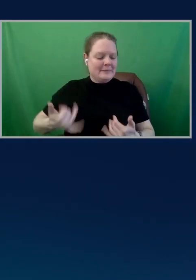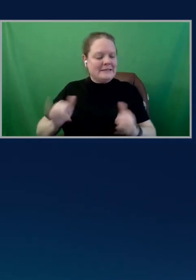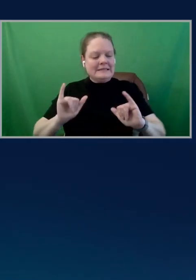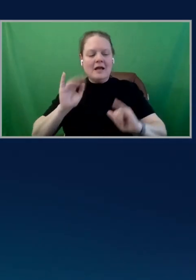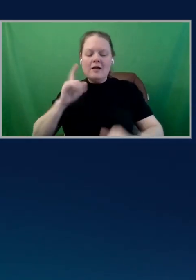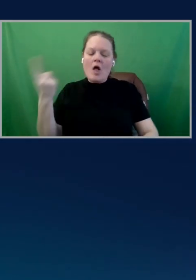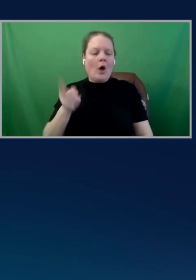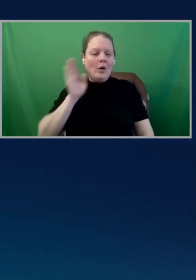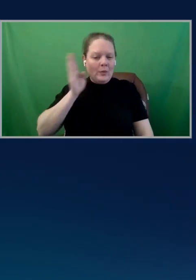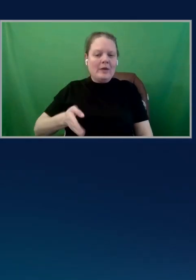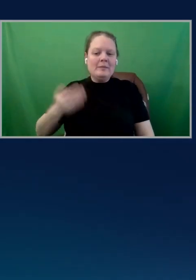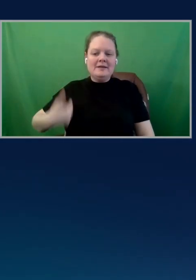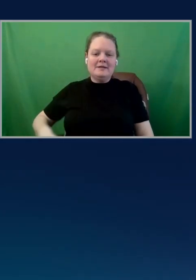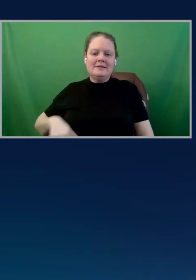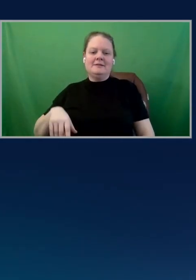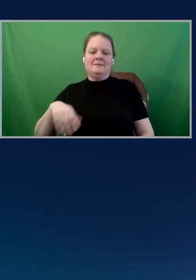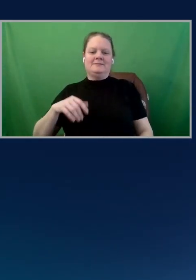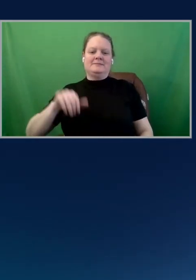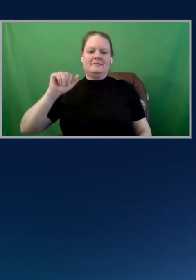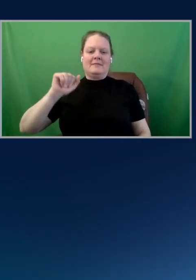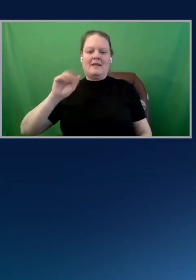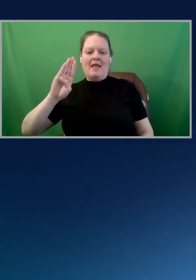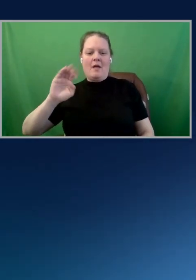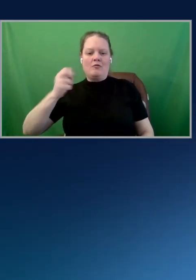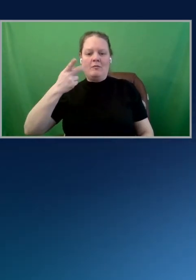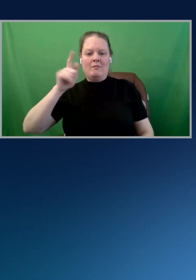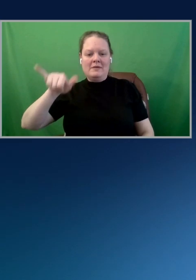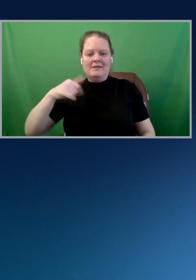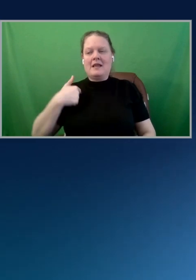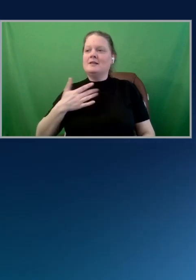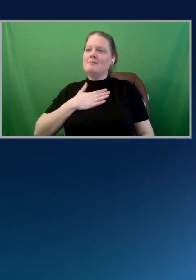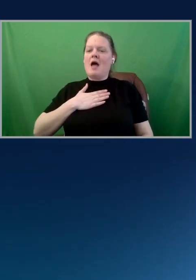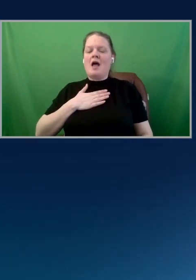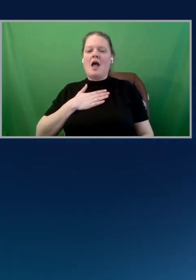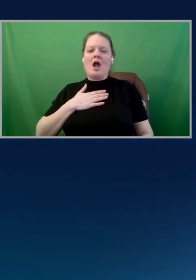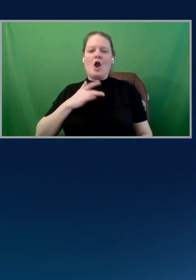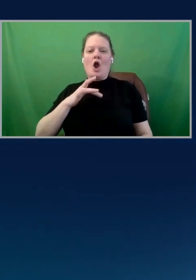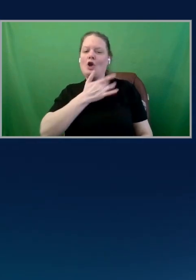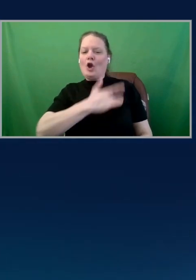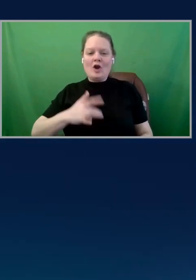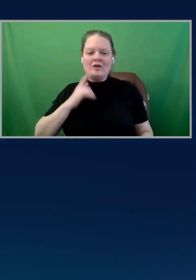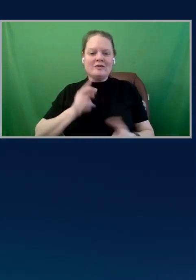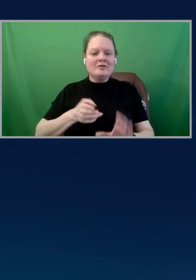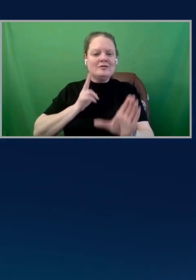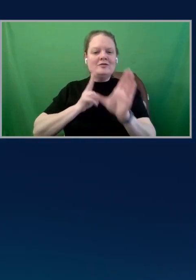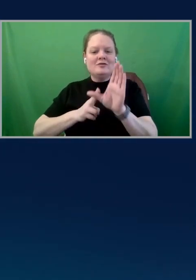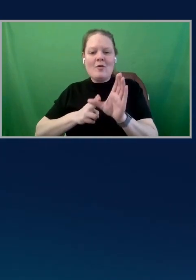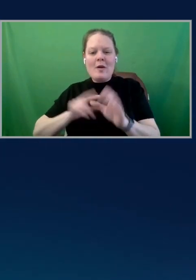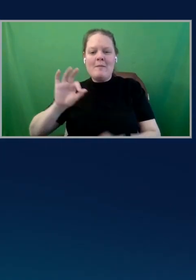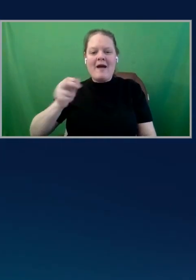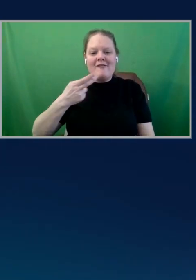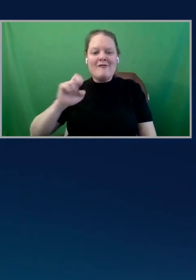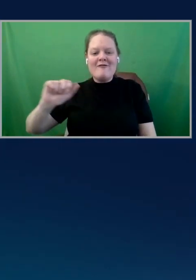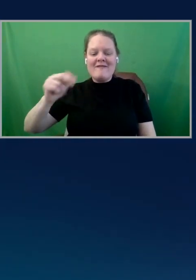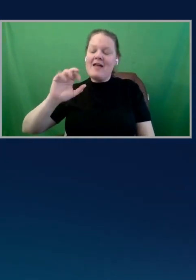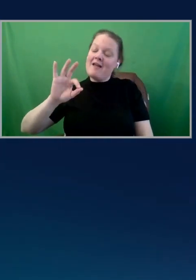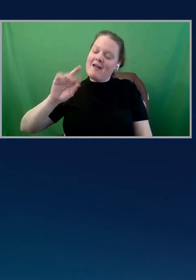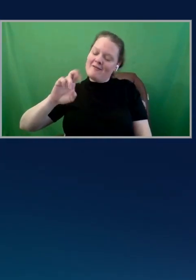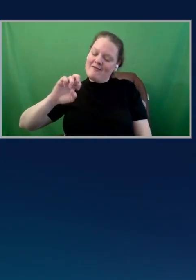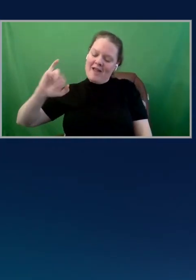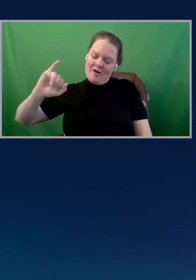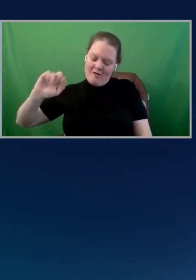A.M. Grabelny. That is my curse. Joined by Farrah Campbell. I'm still Farrah Campbell today. Farrah. I am.